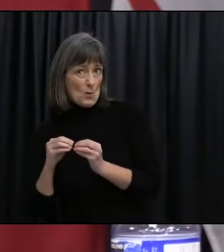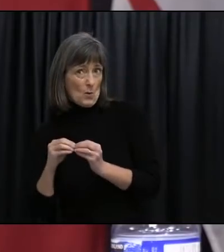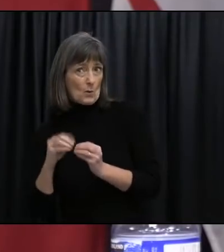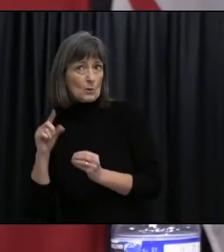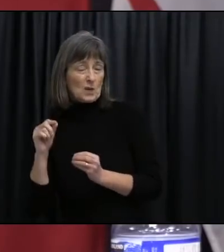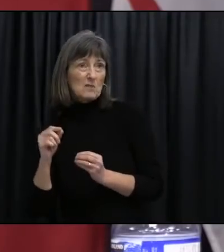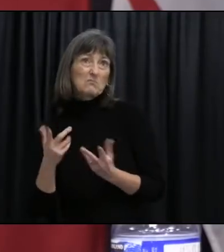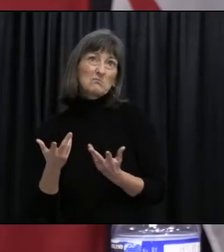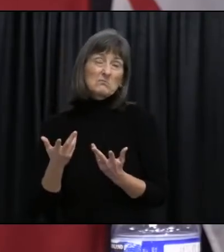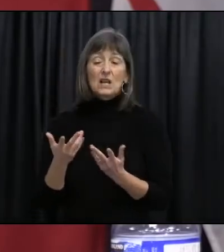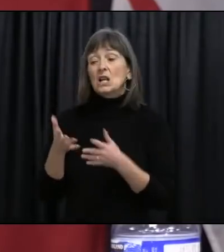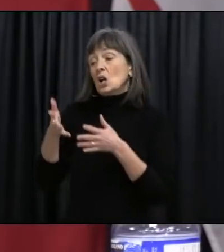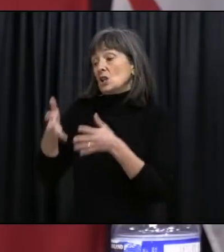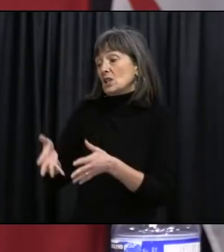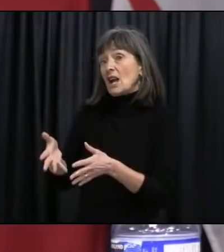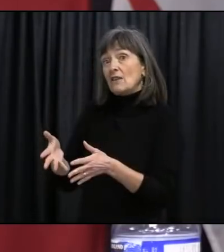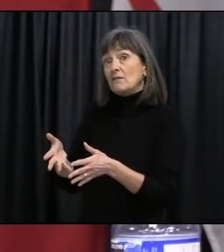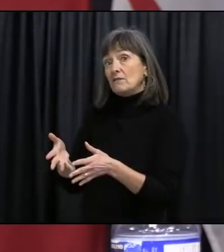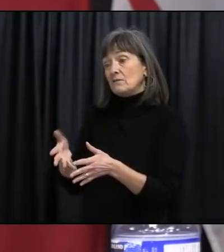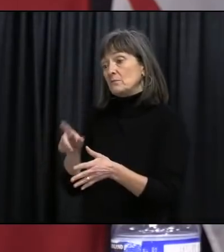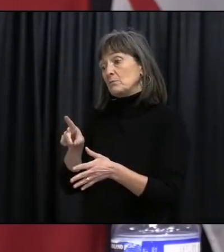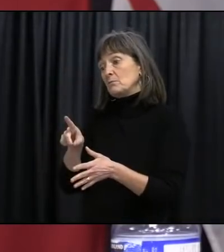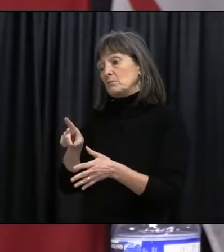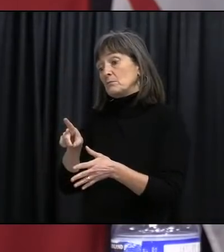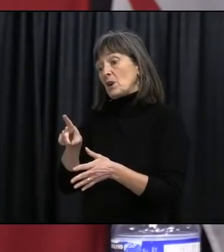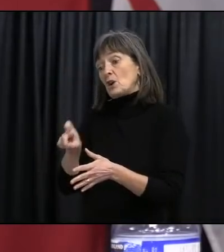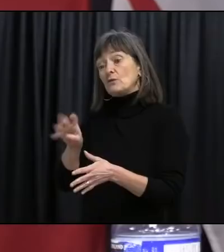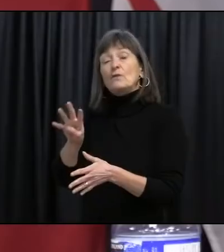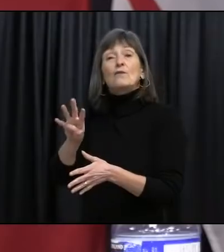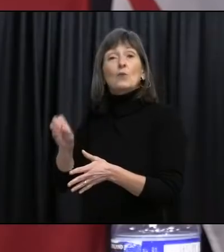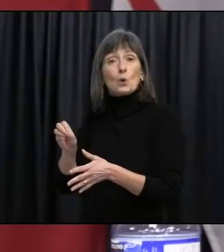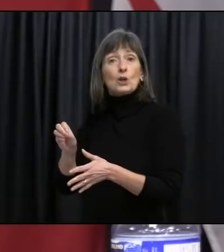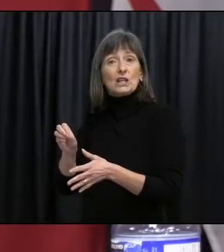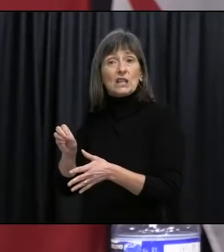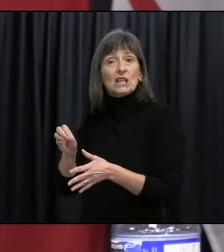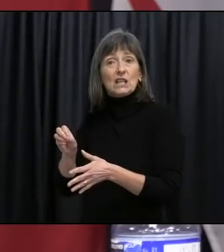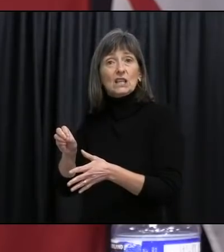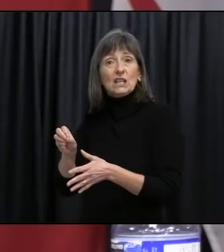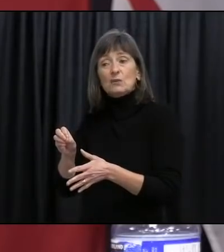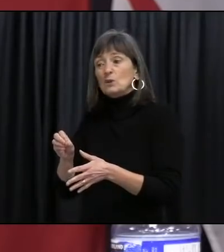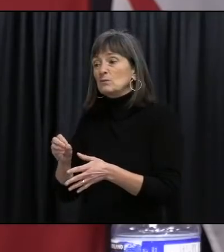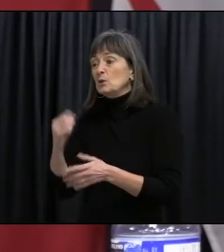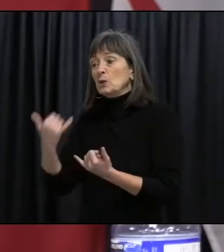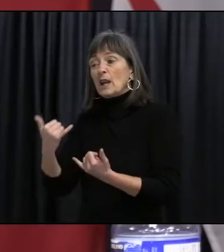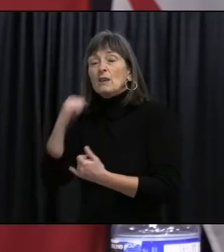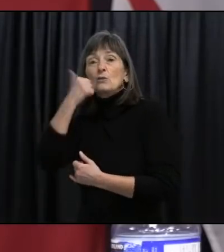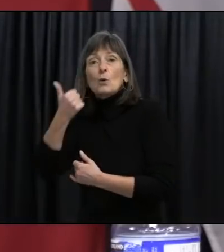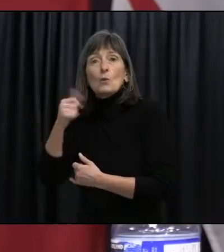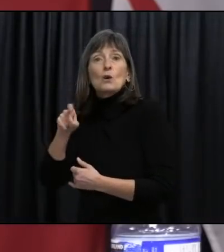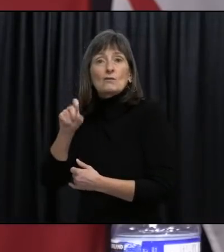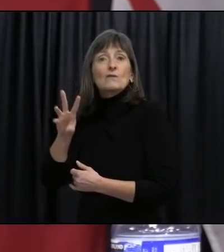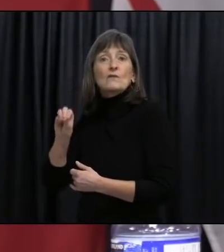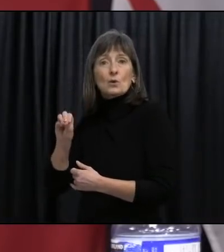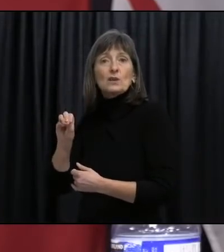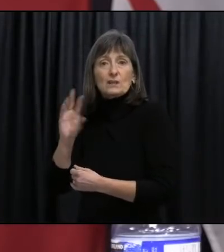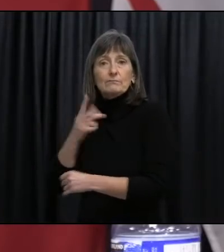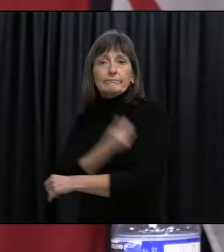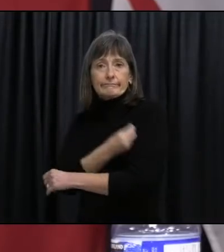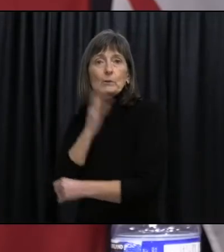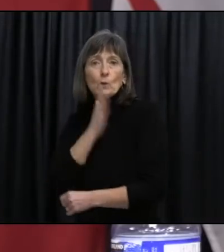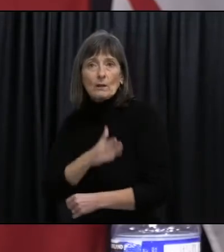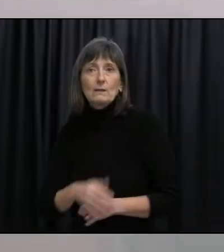leave about 140 scheduled to be delivered over the next day or so.